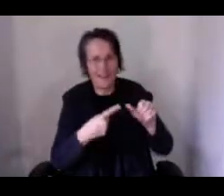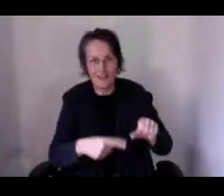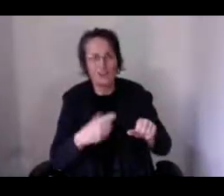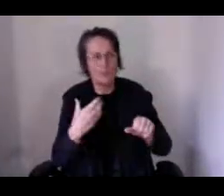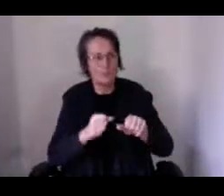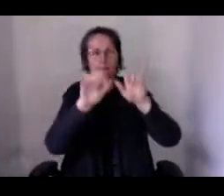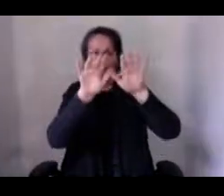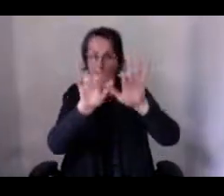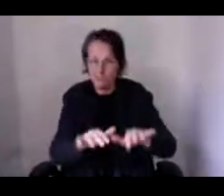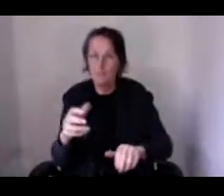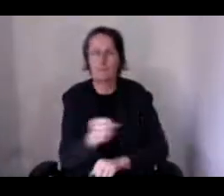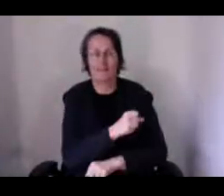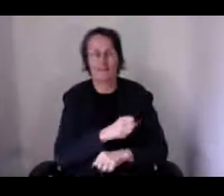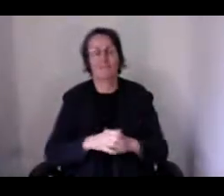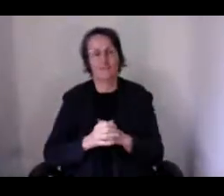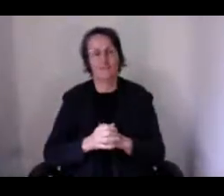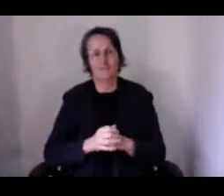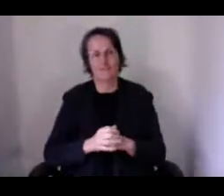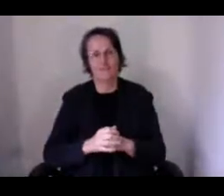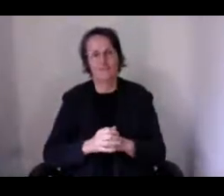responses.